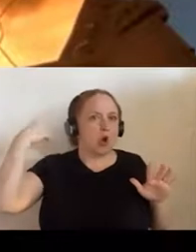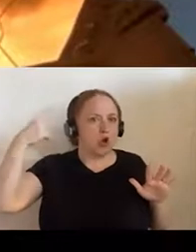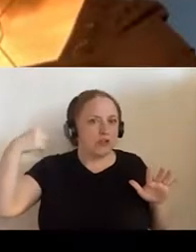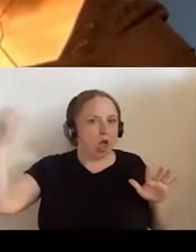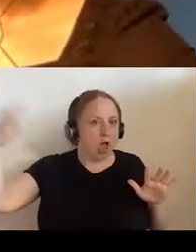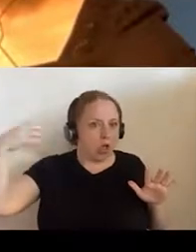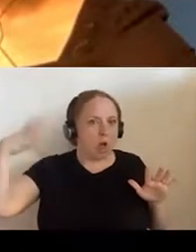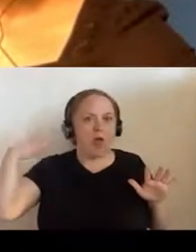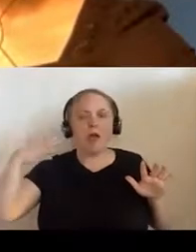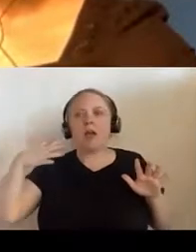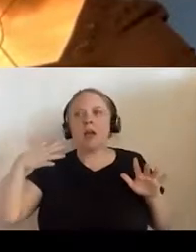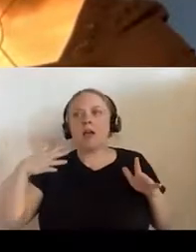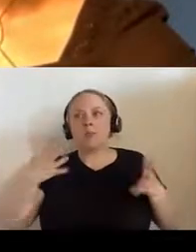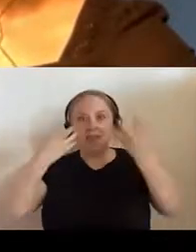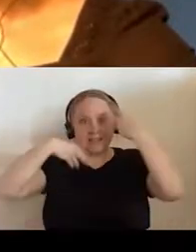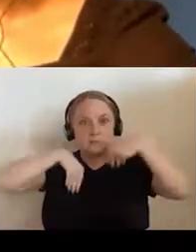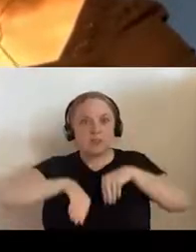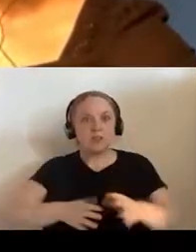they're experiencing it through their body.